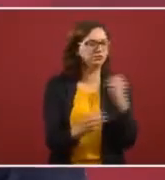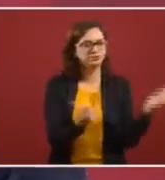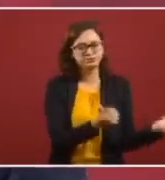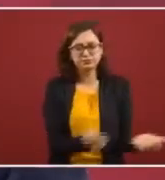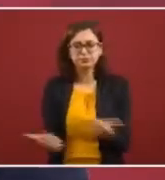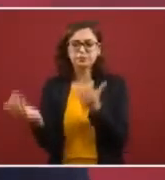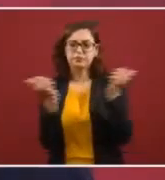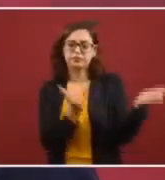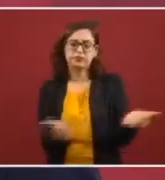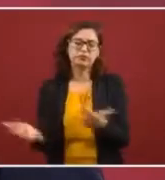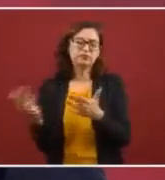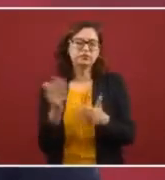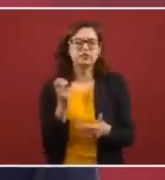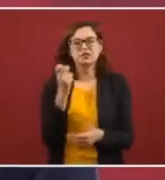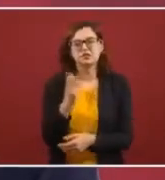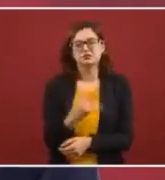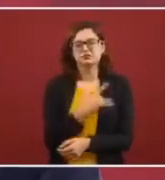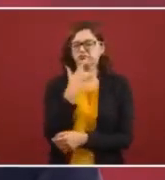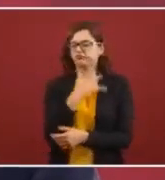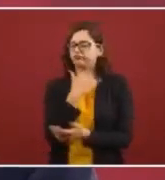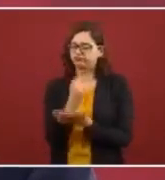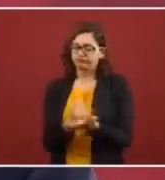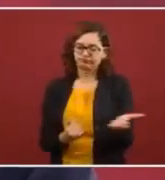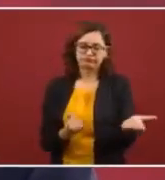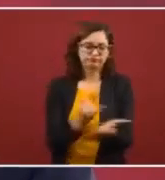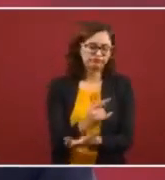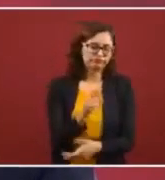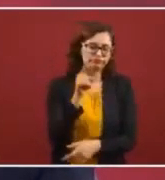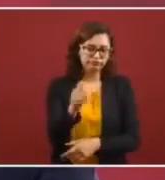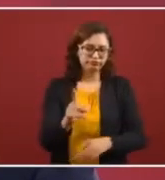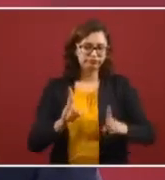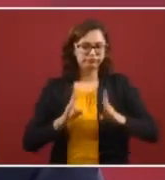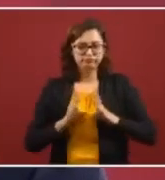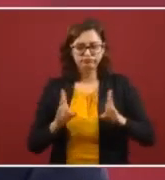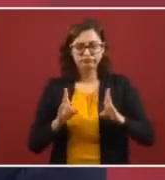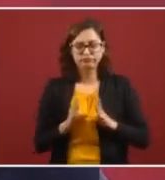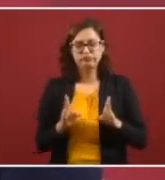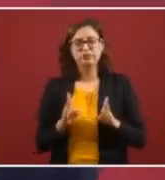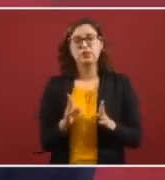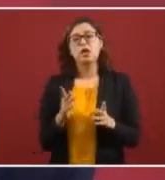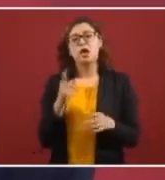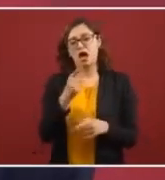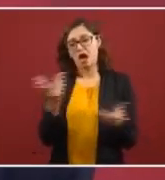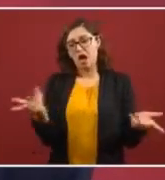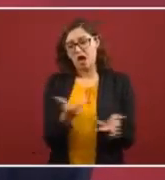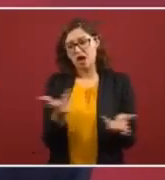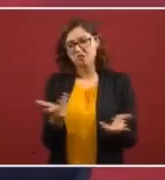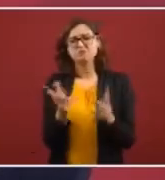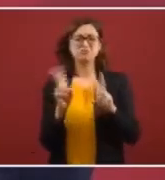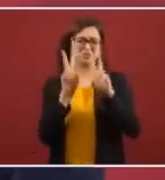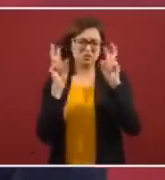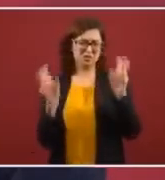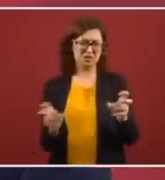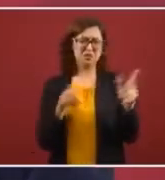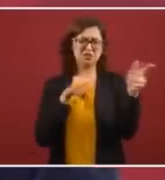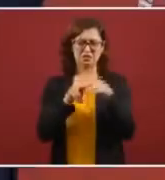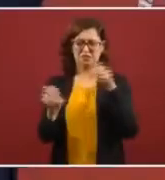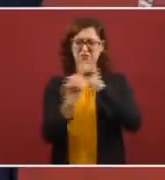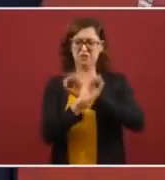that's why they made a decision to have the military to do the work.